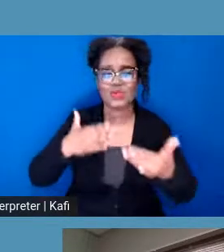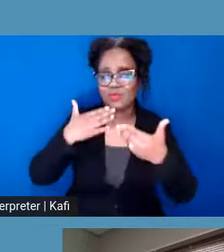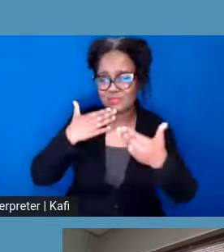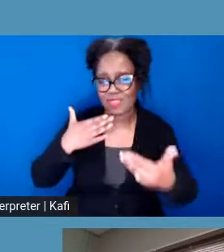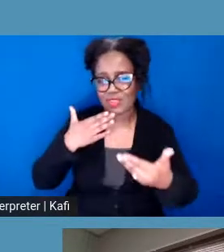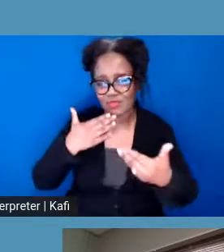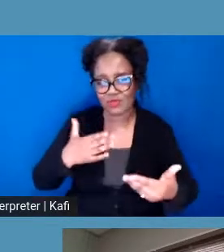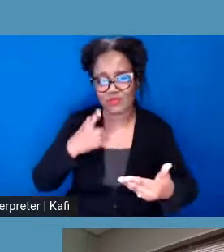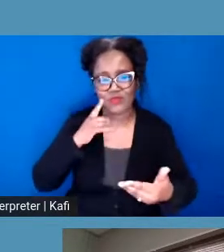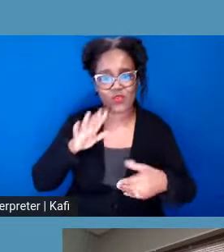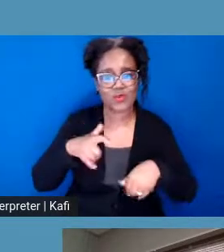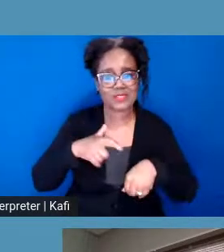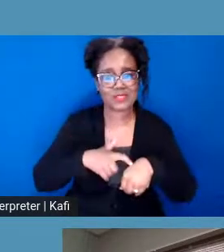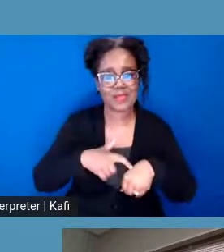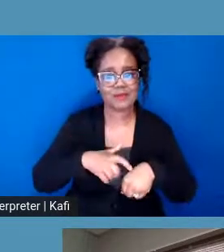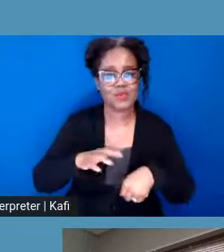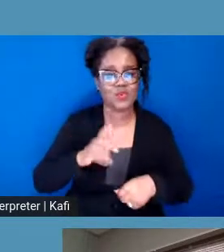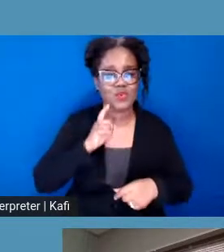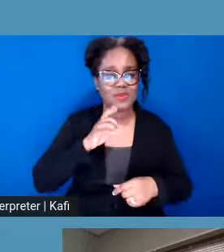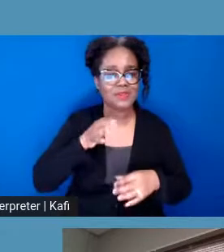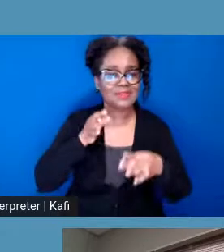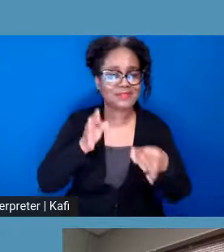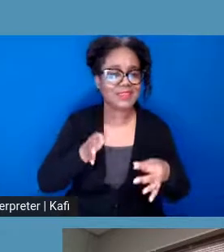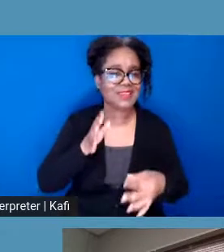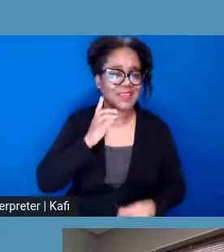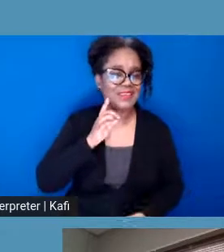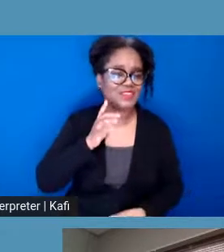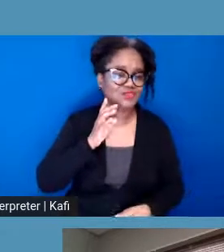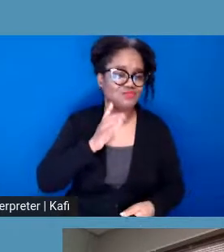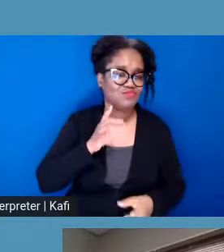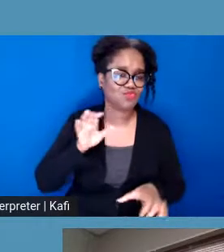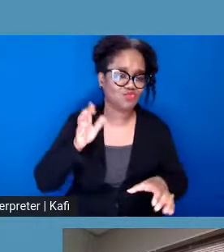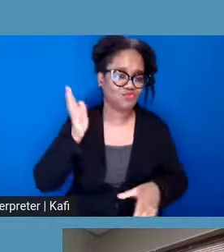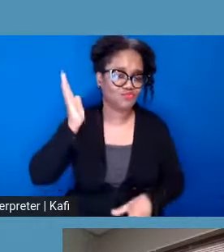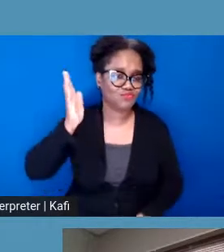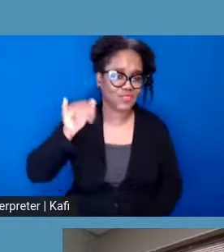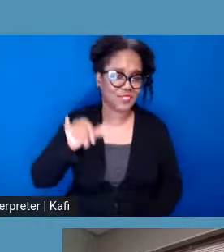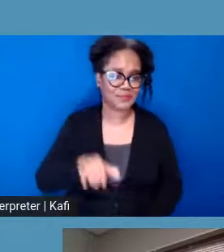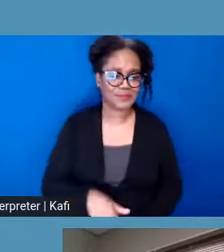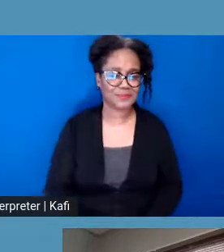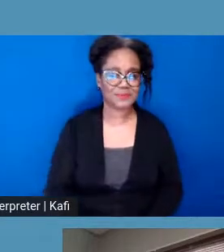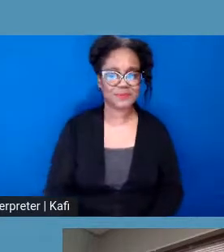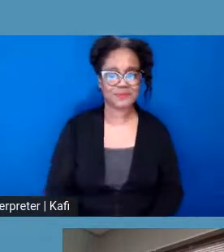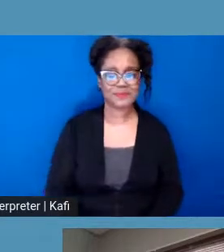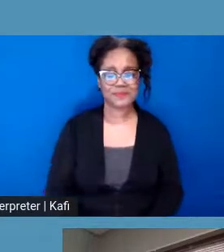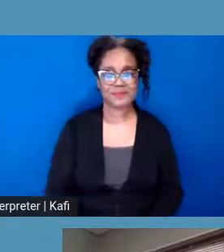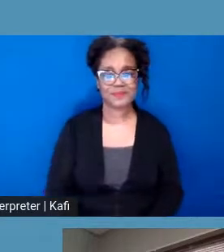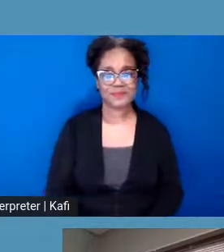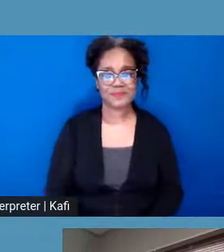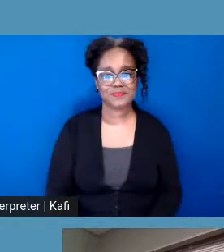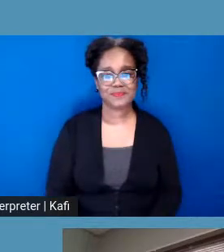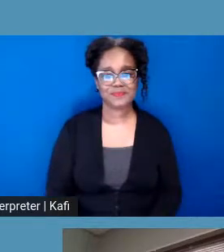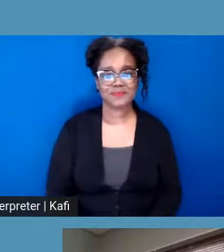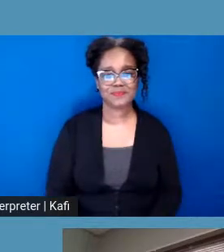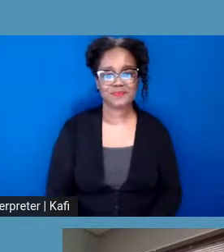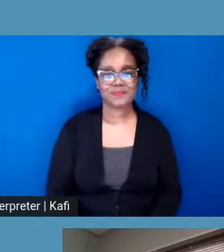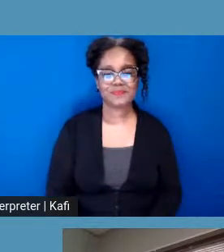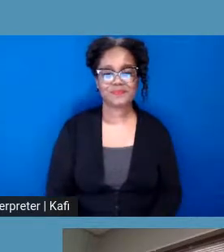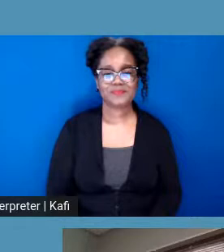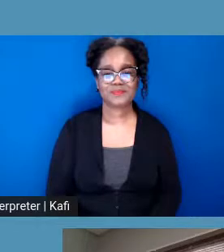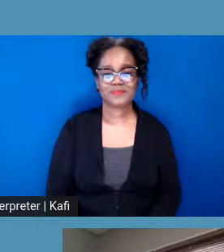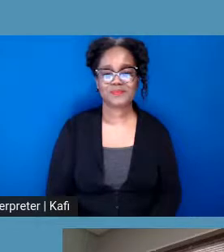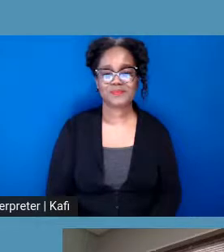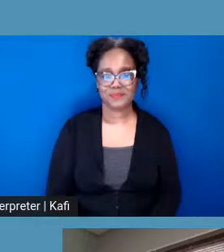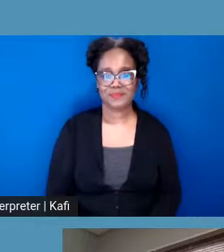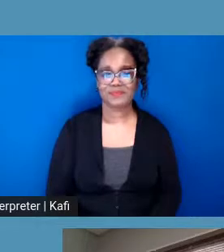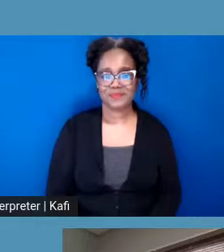on these presentations. So to get started with our questions, this is kind of a big one, and I'll leave it open to